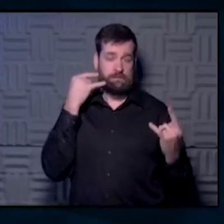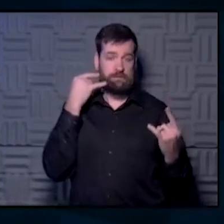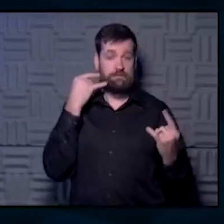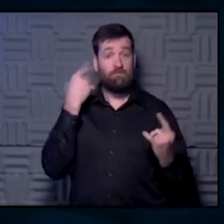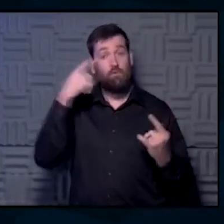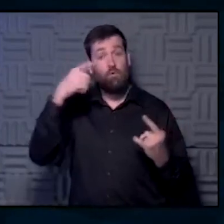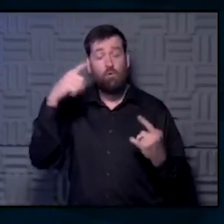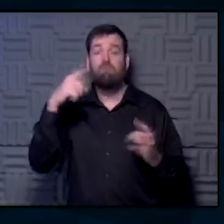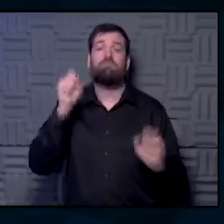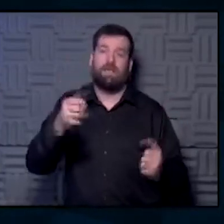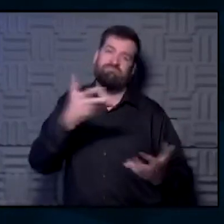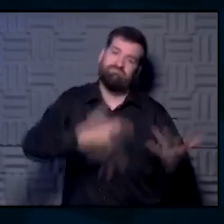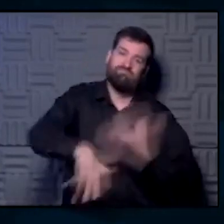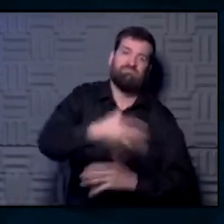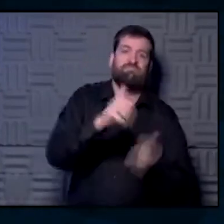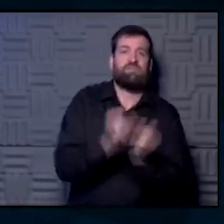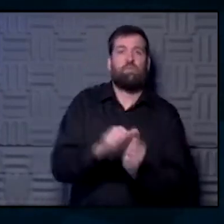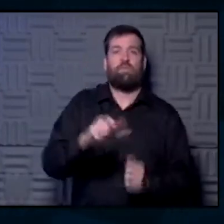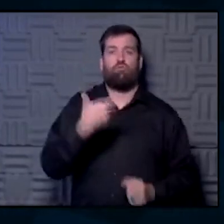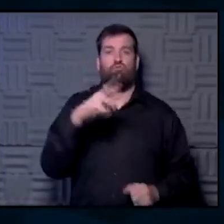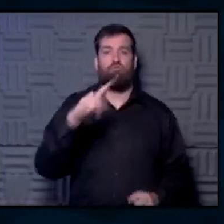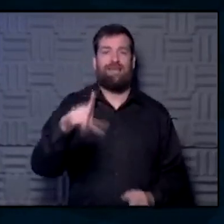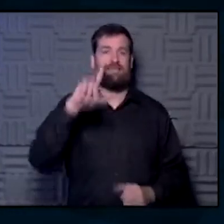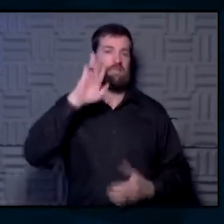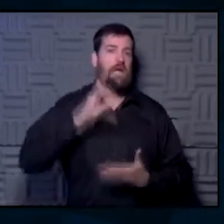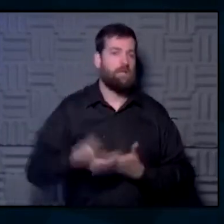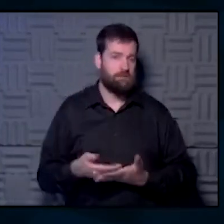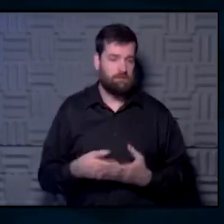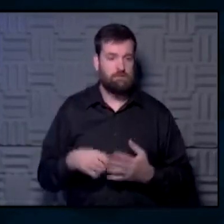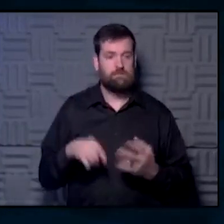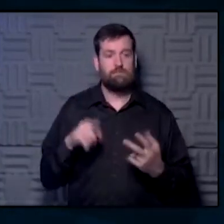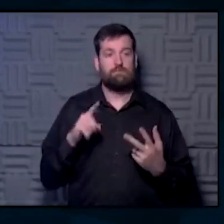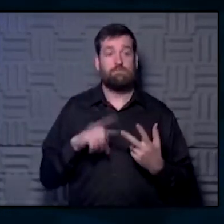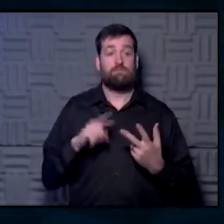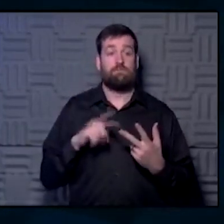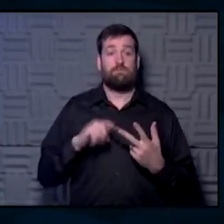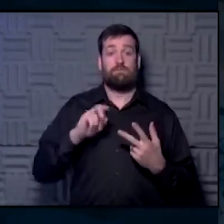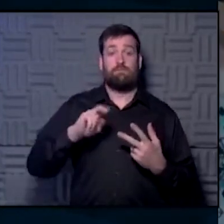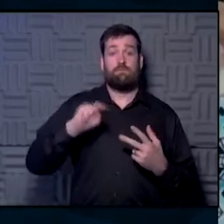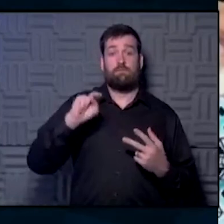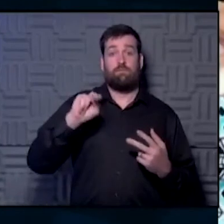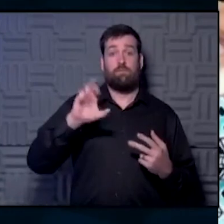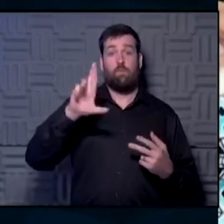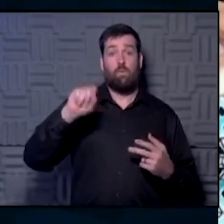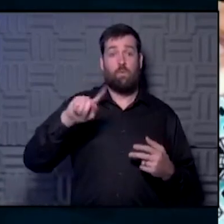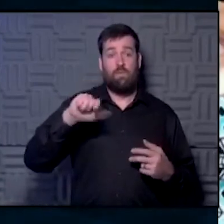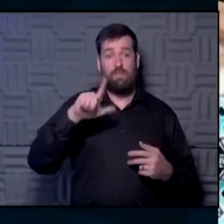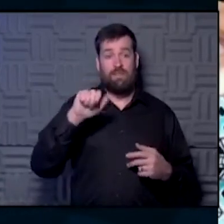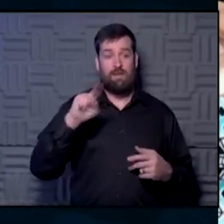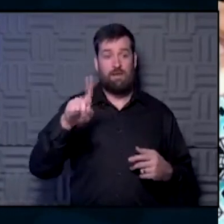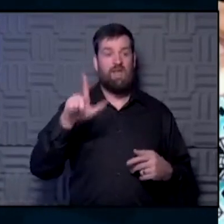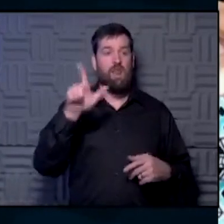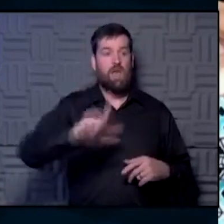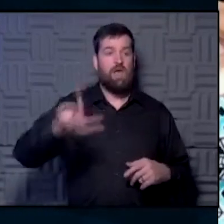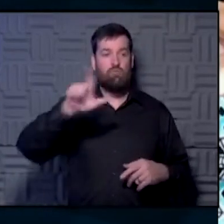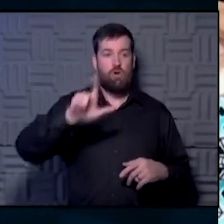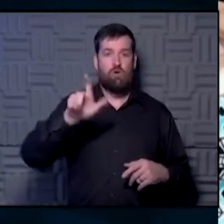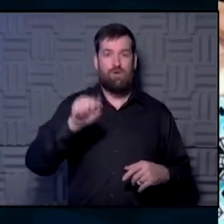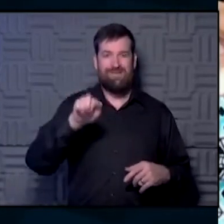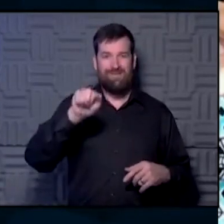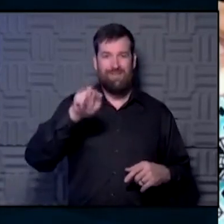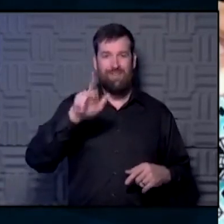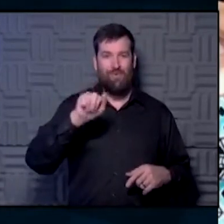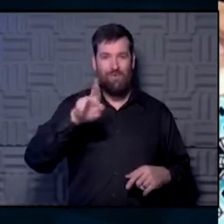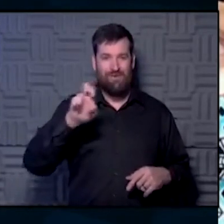that she can spend time with her grandson. And up in the Northland, Library Lauren sent us